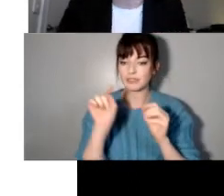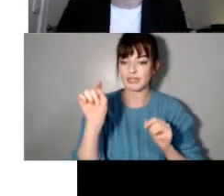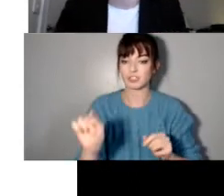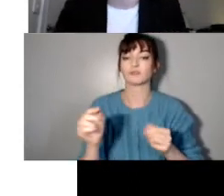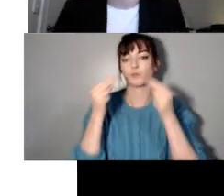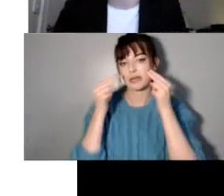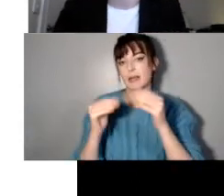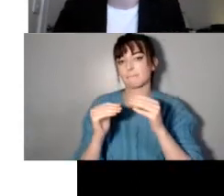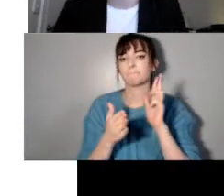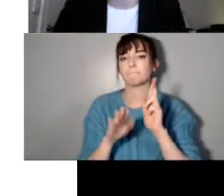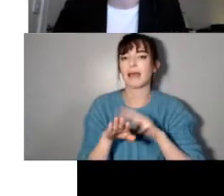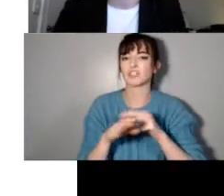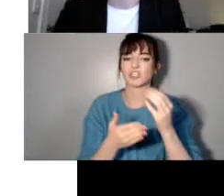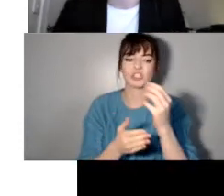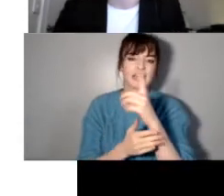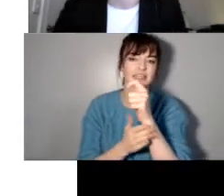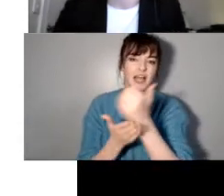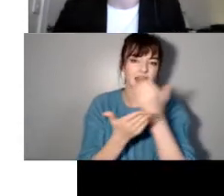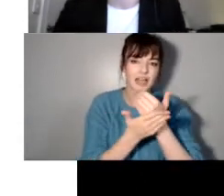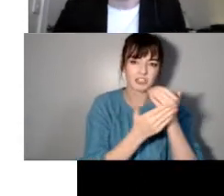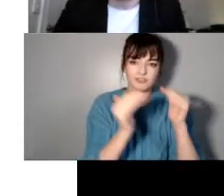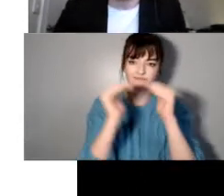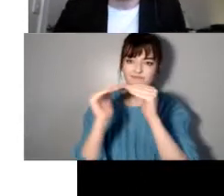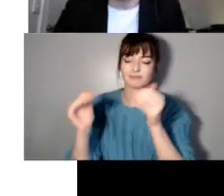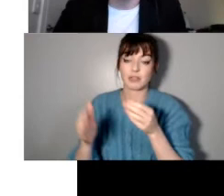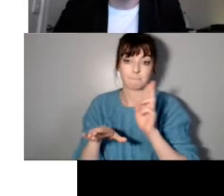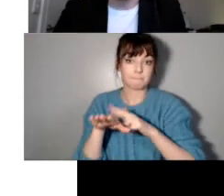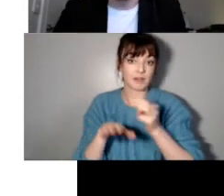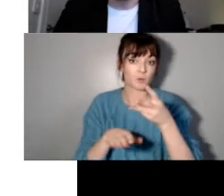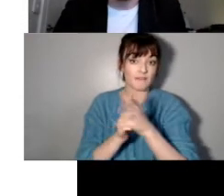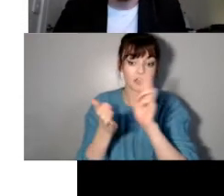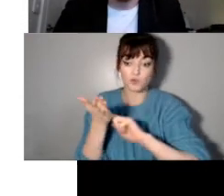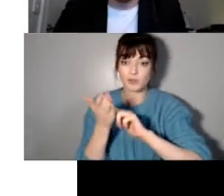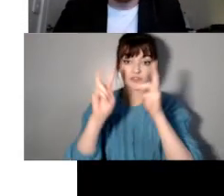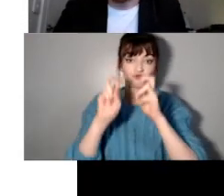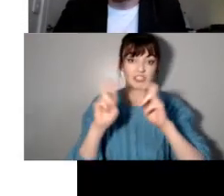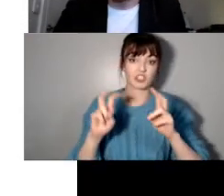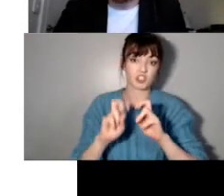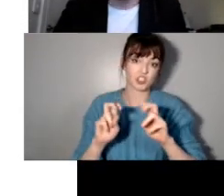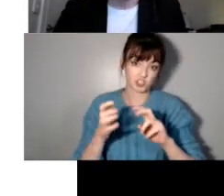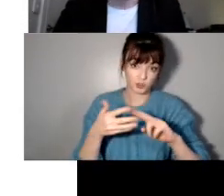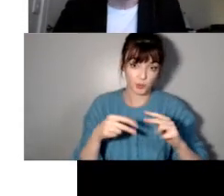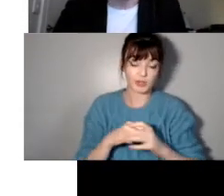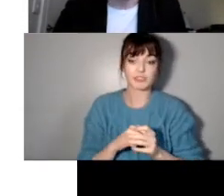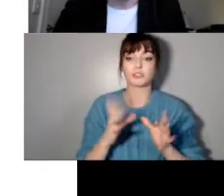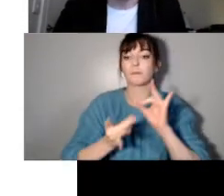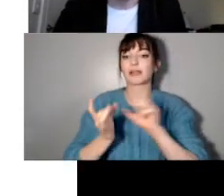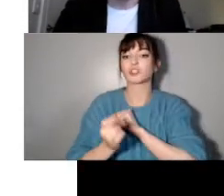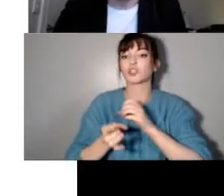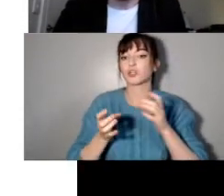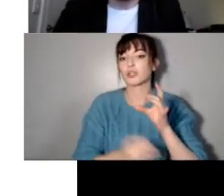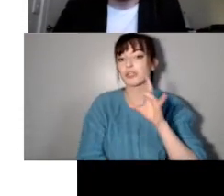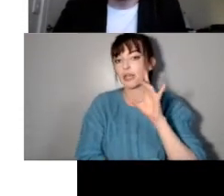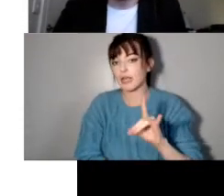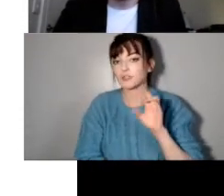standards and a better utilization of resource allocation tools to ensure that that human resources and services